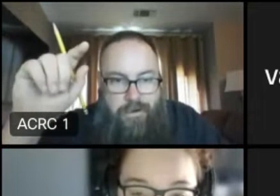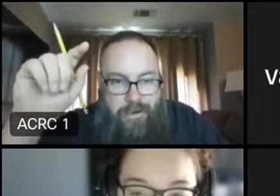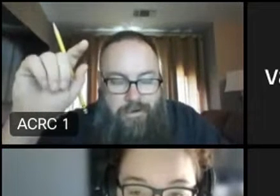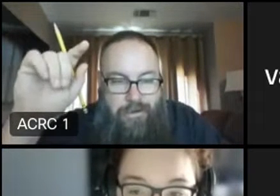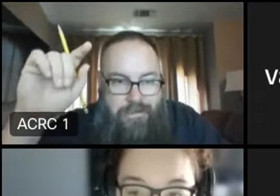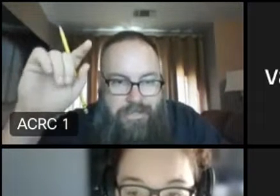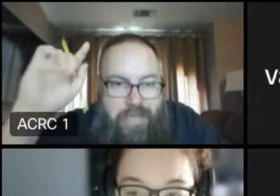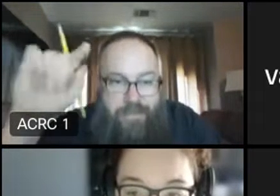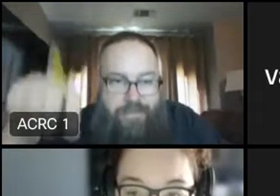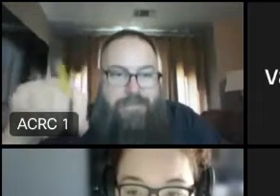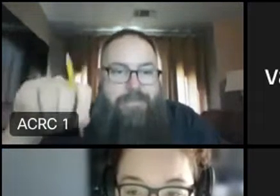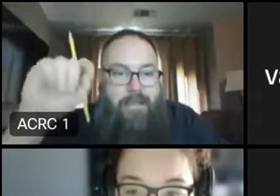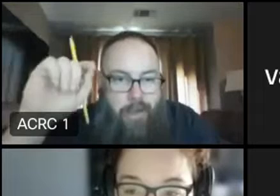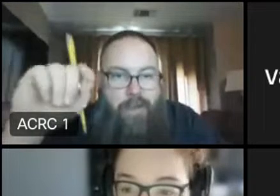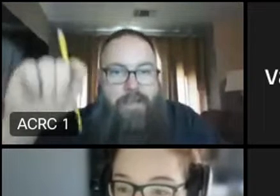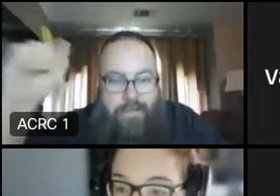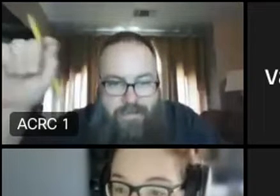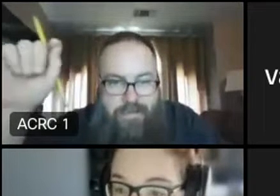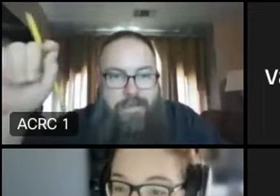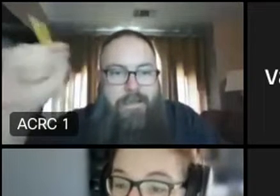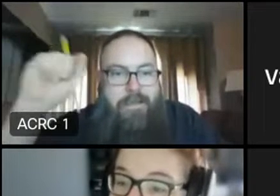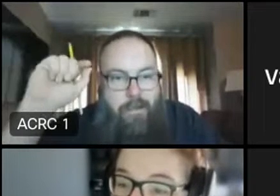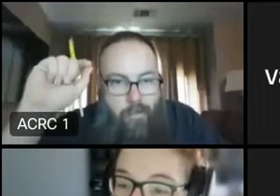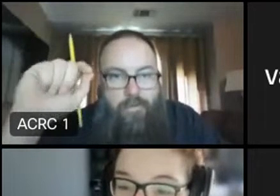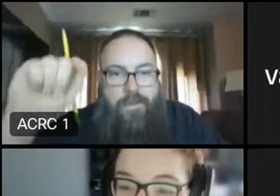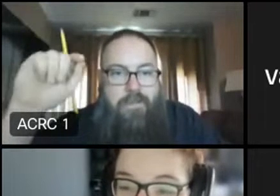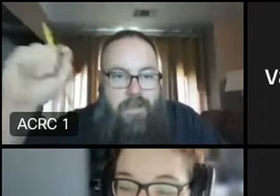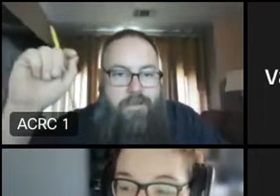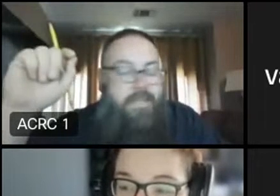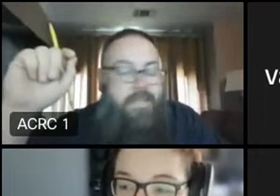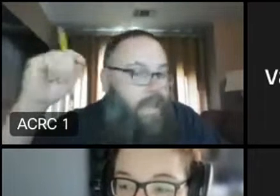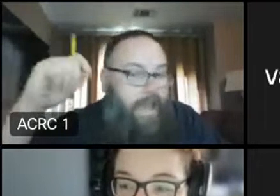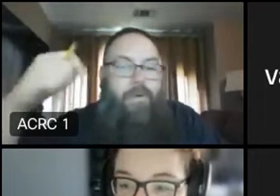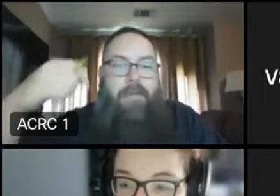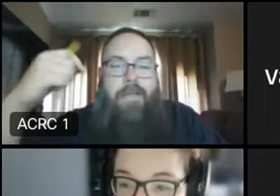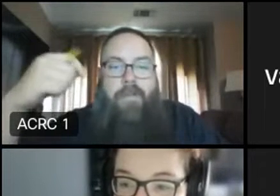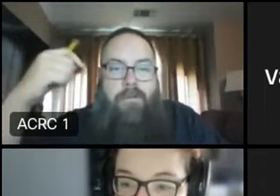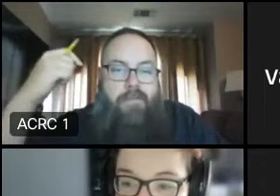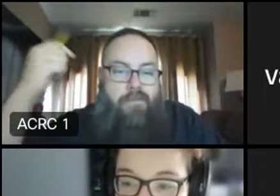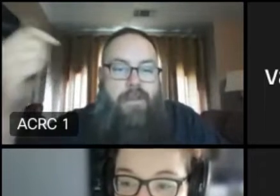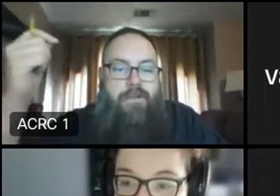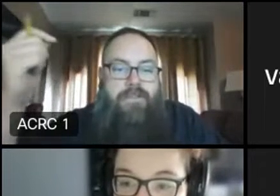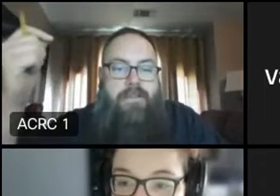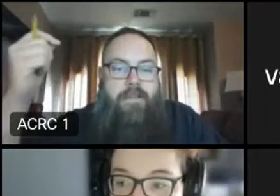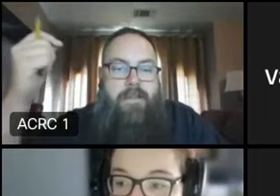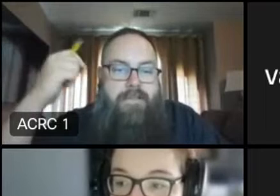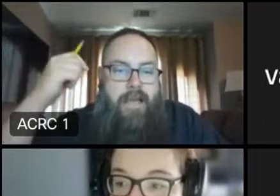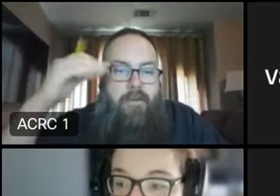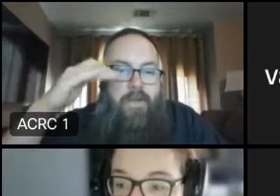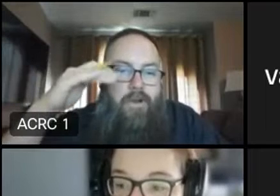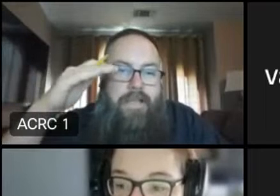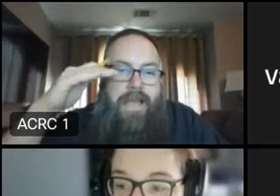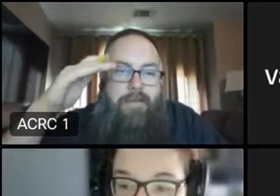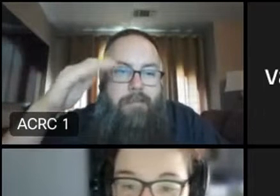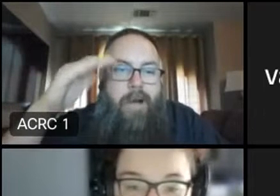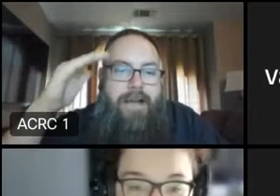our specialists like Marty and Kelsey that work with the vendors And what I'm hearing from the vendors is that